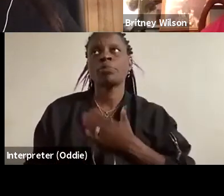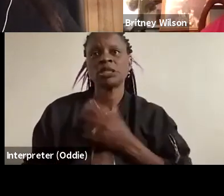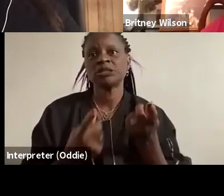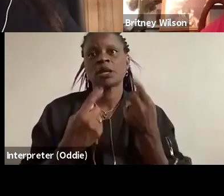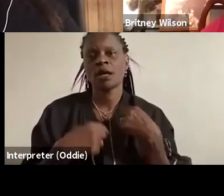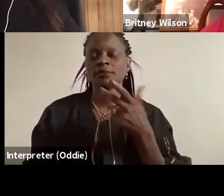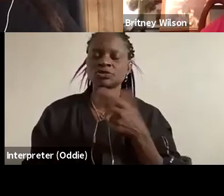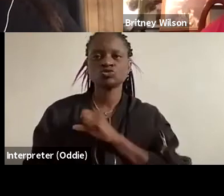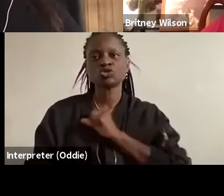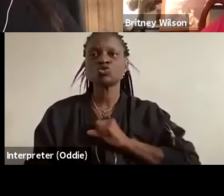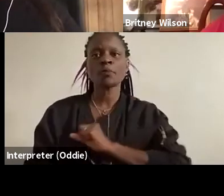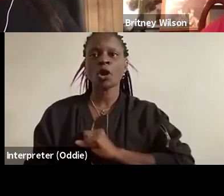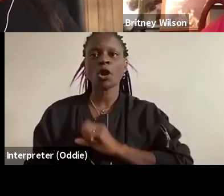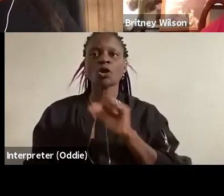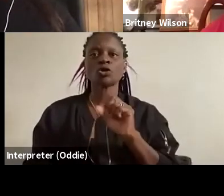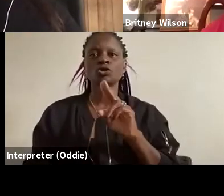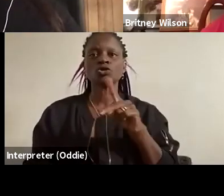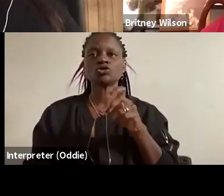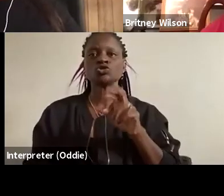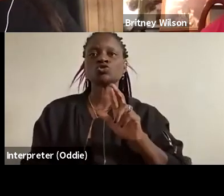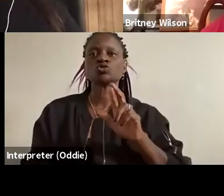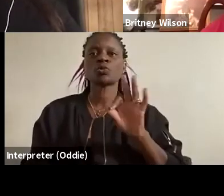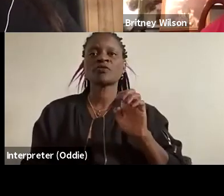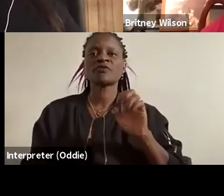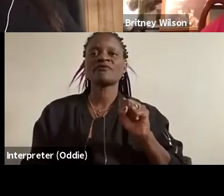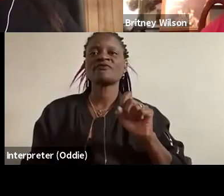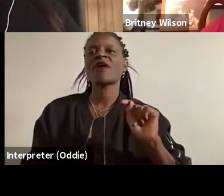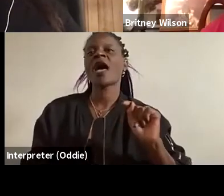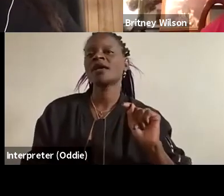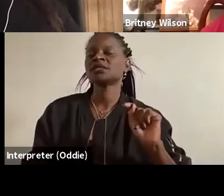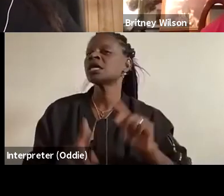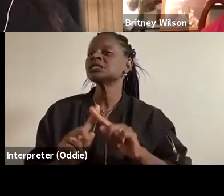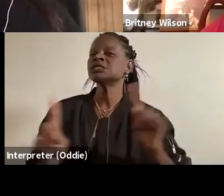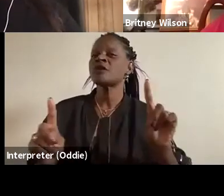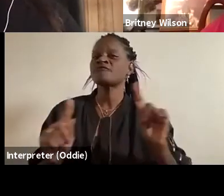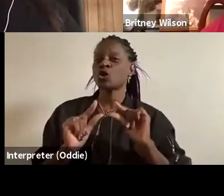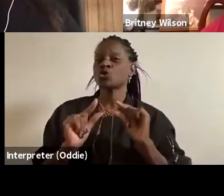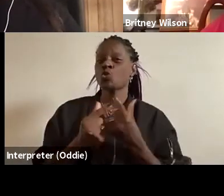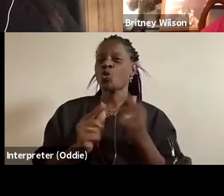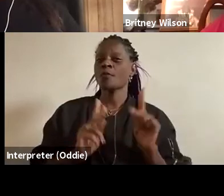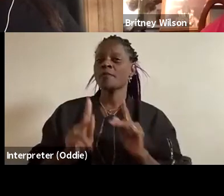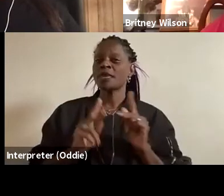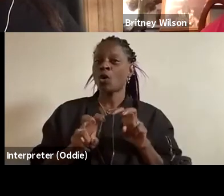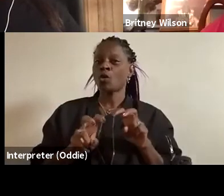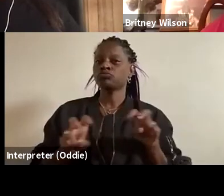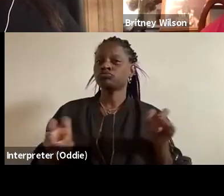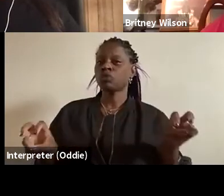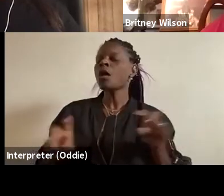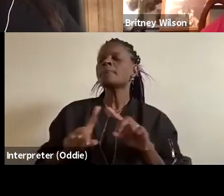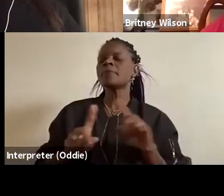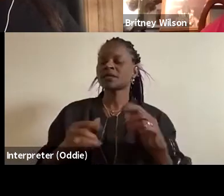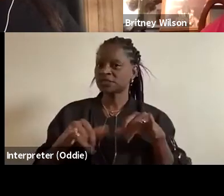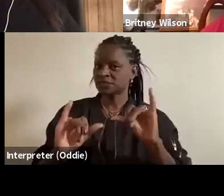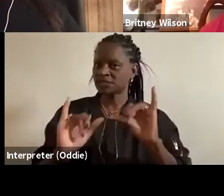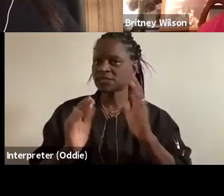have some, it's a different panel, but great folks to ask that question to as well. So with that, I wish that you could hear a full room